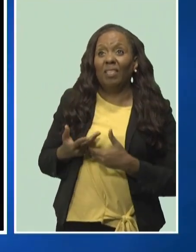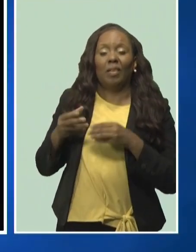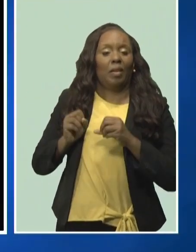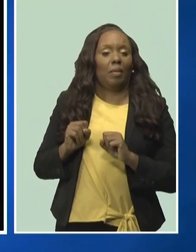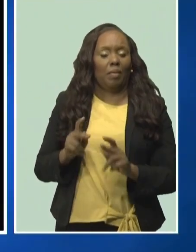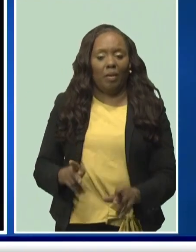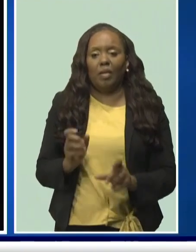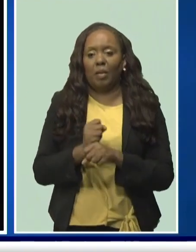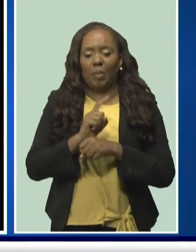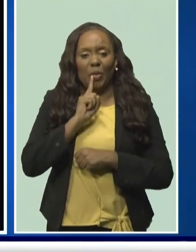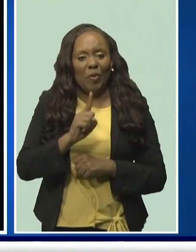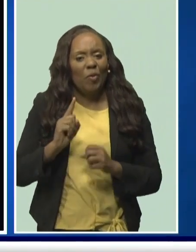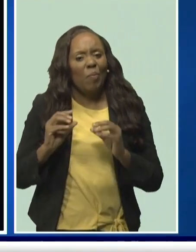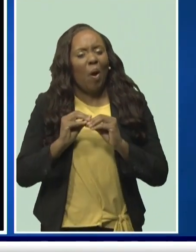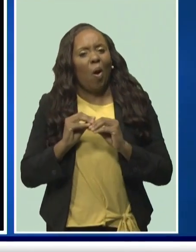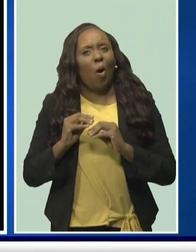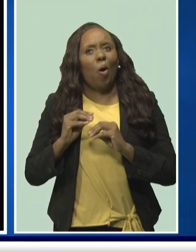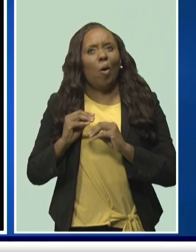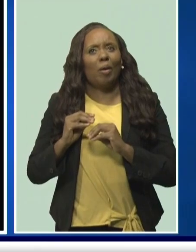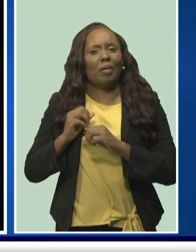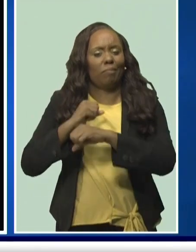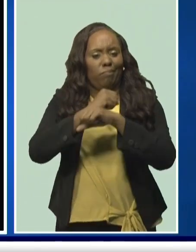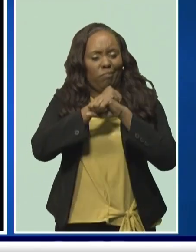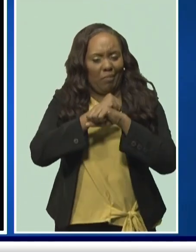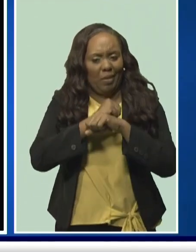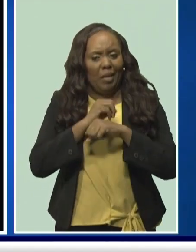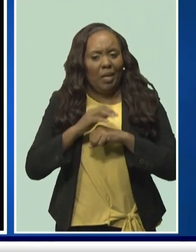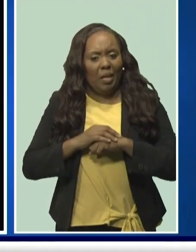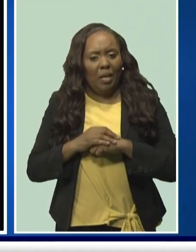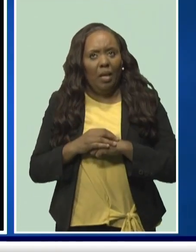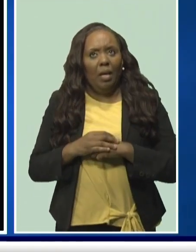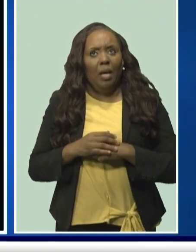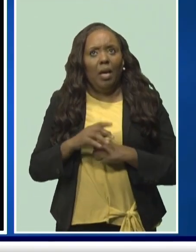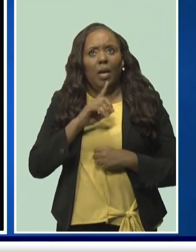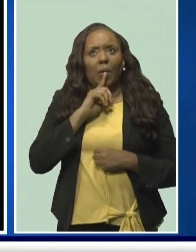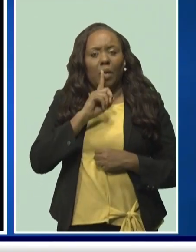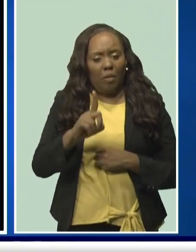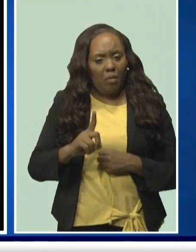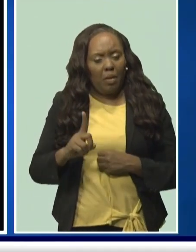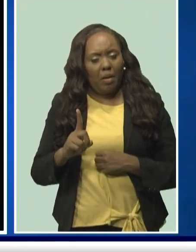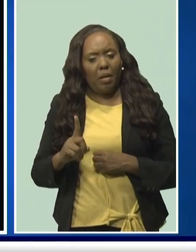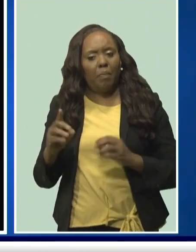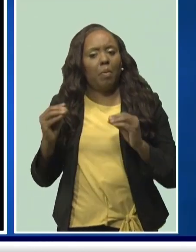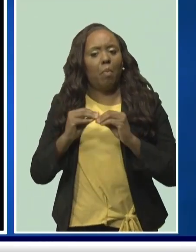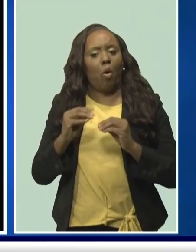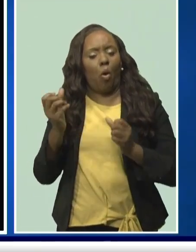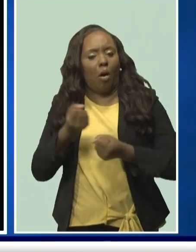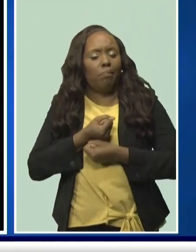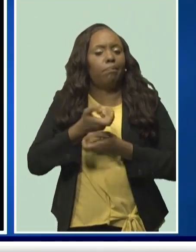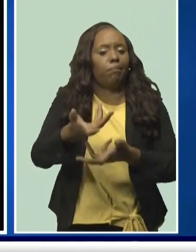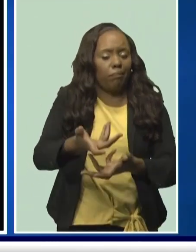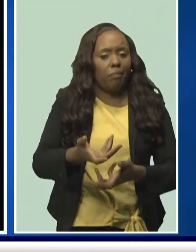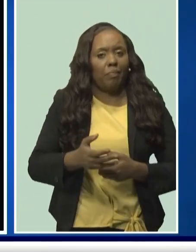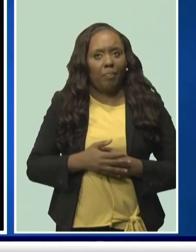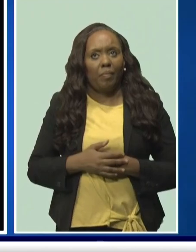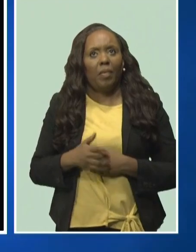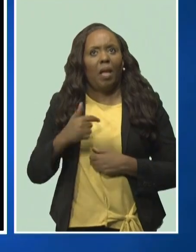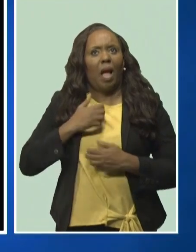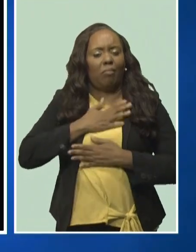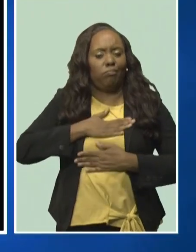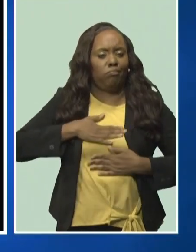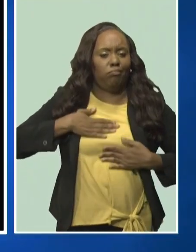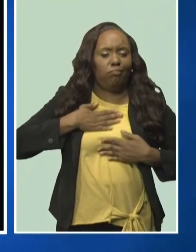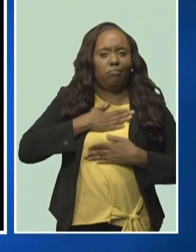social insurance and to deliver it more effectively. I very much enjoyed the conversation